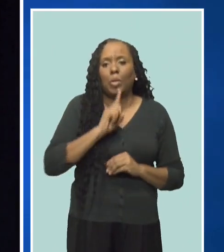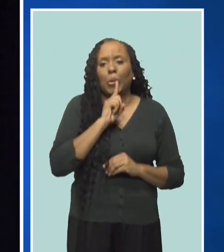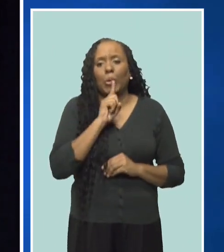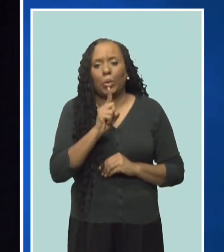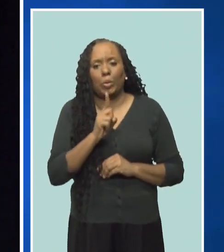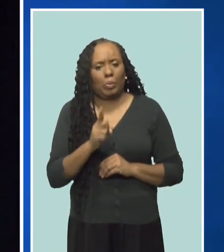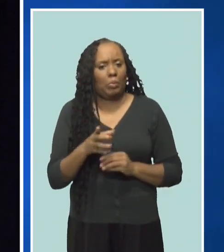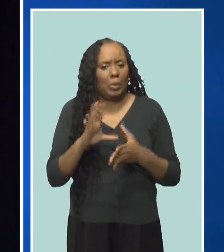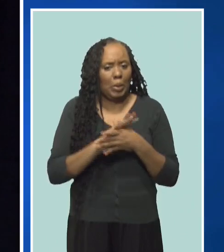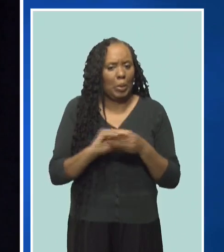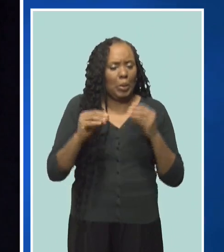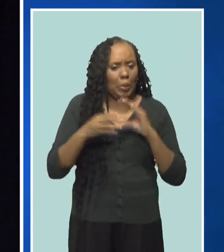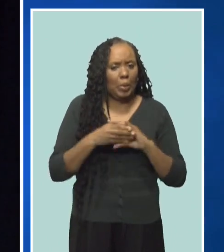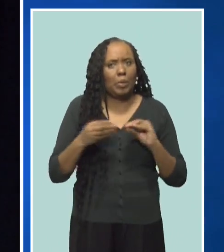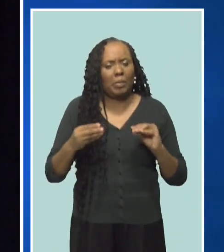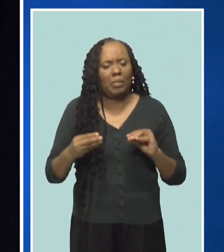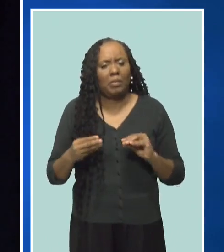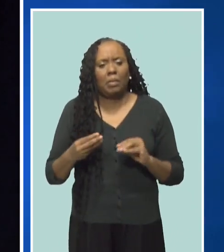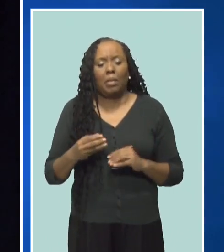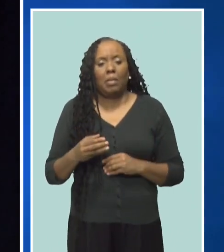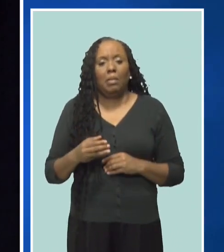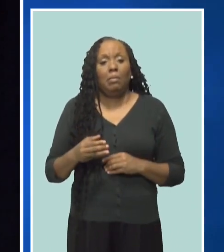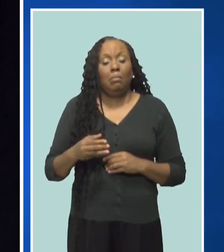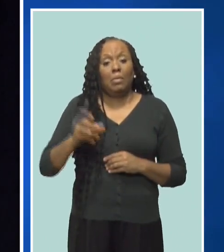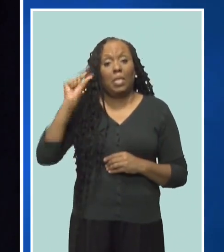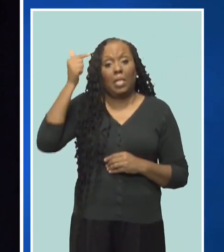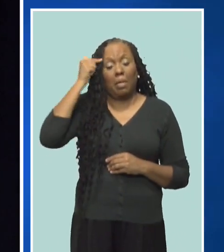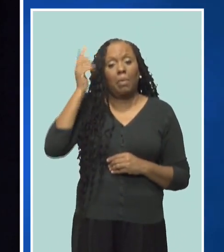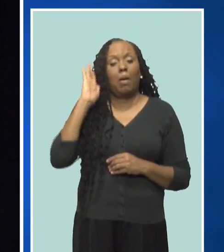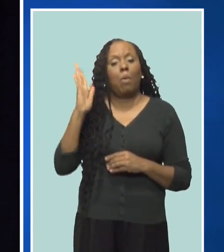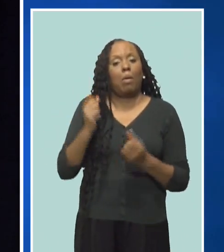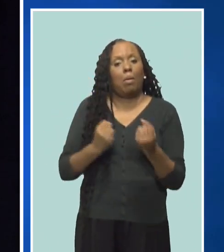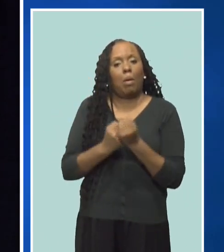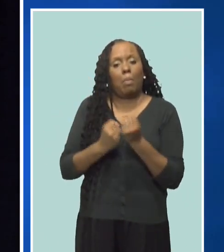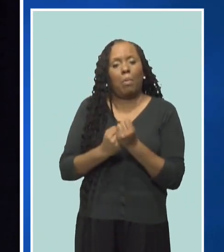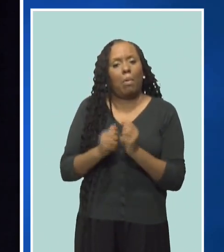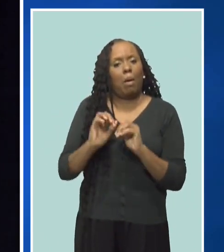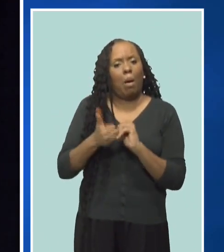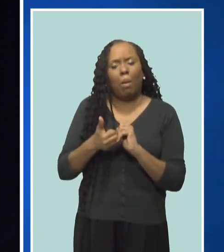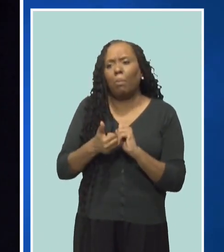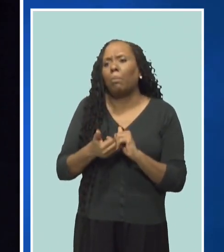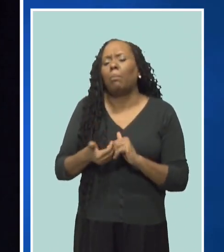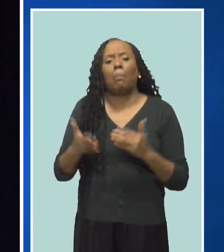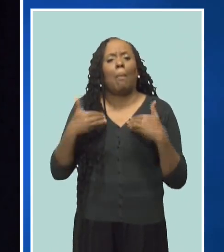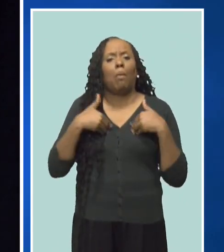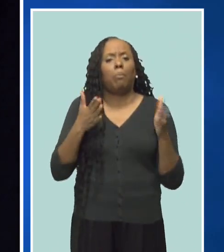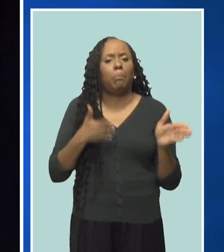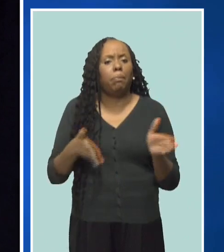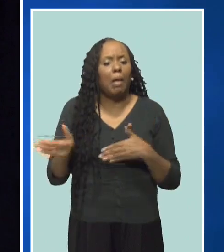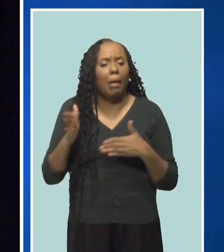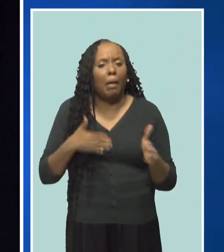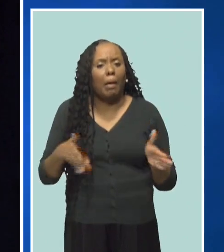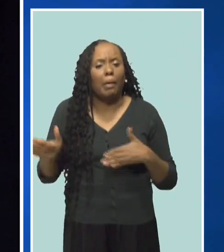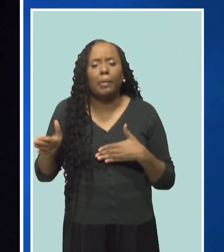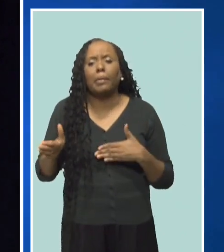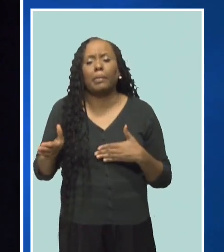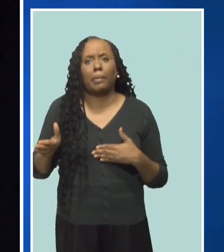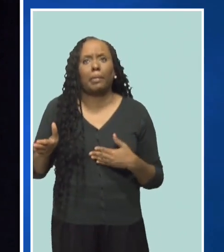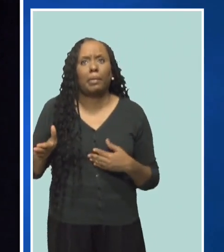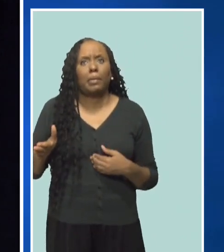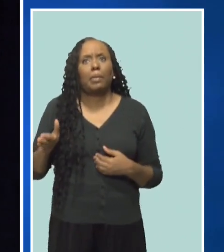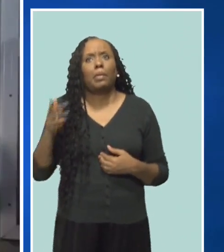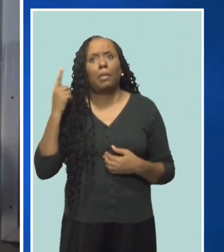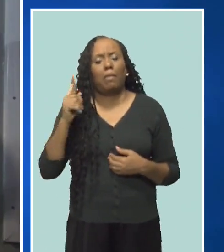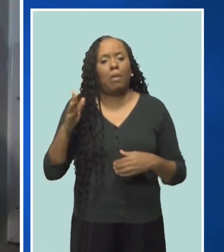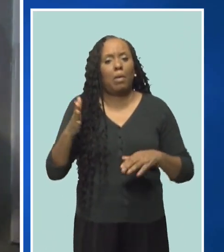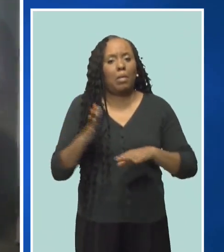voice. And when the government is adding to that as well through its own plans for Newton